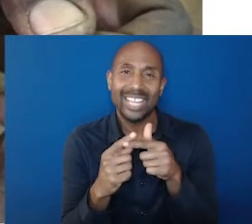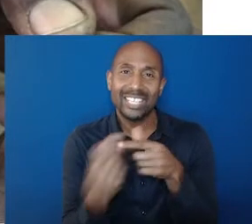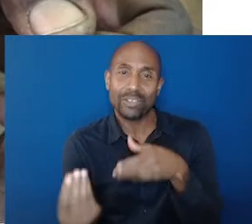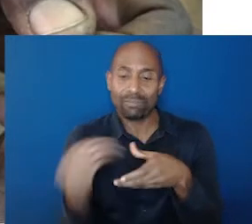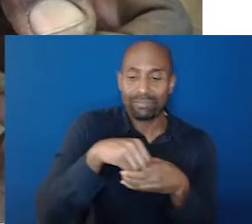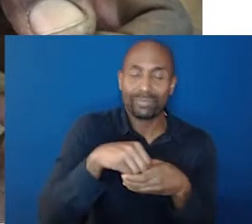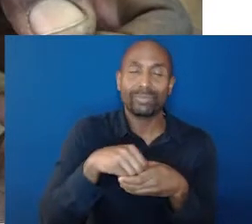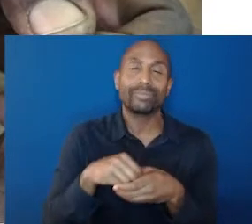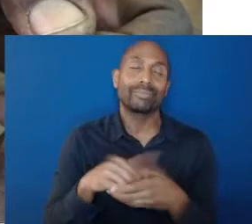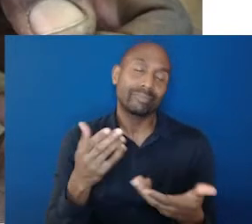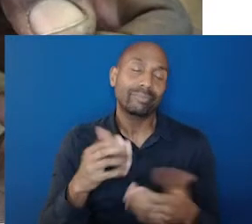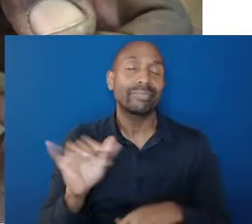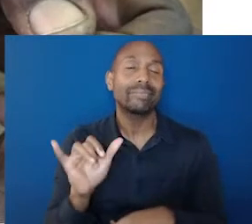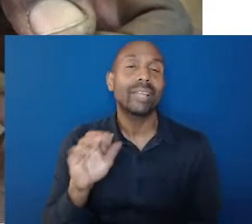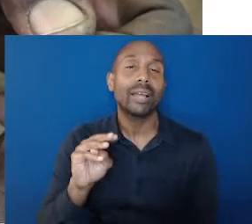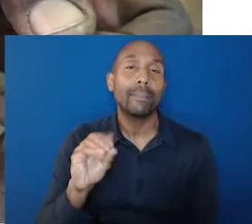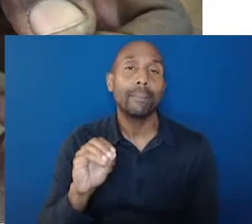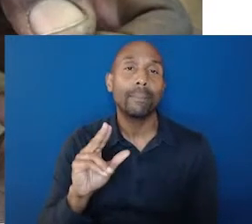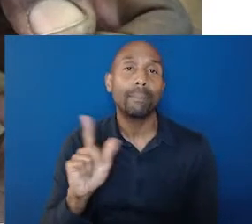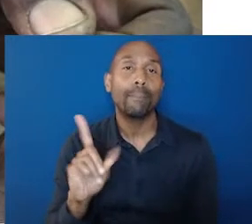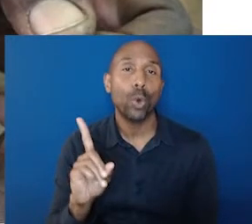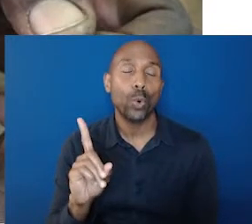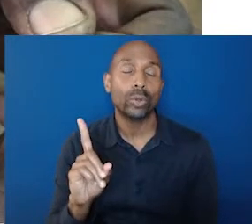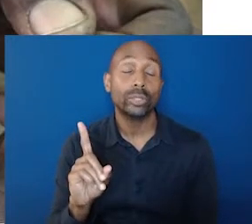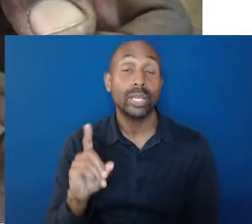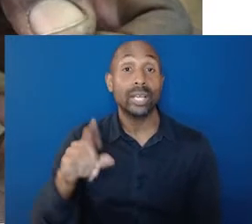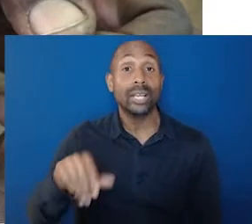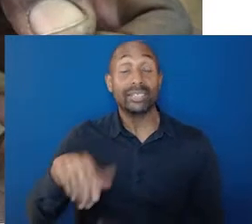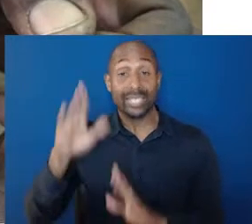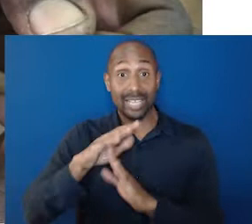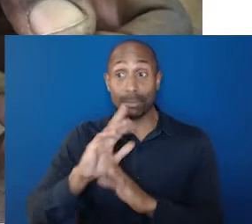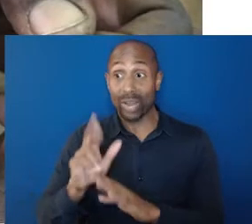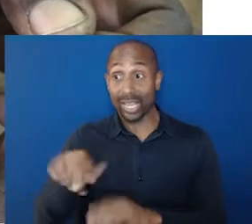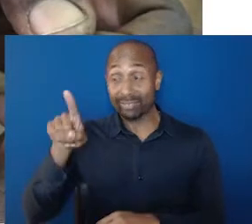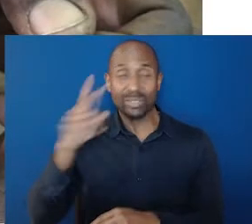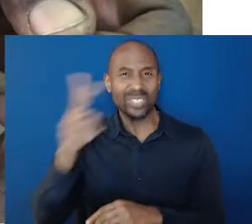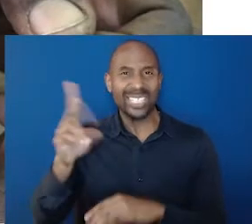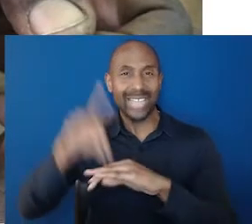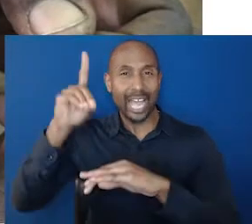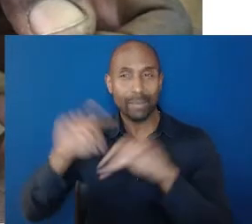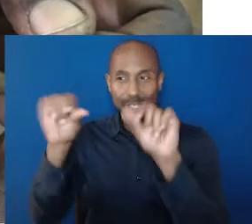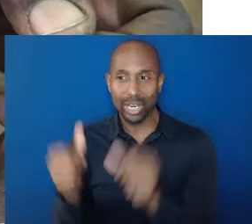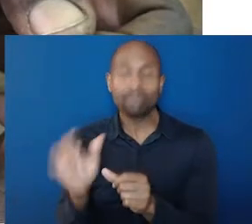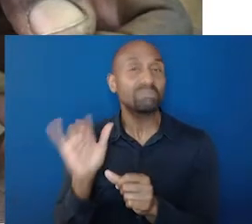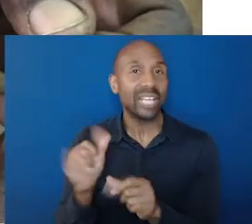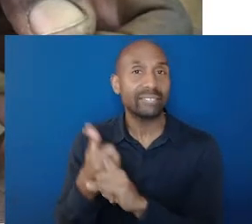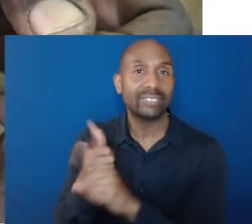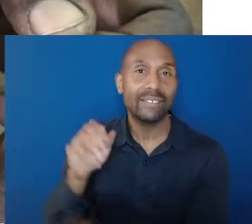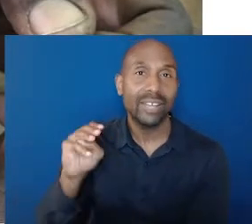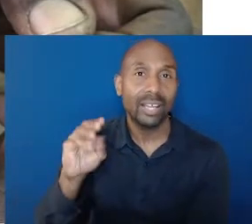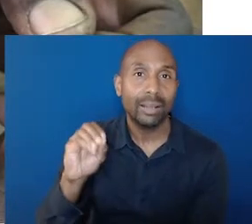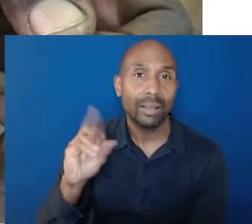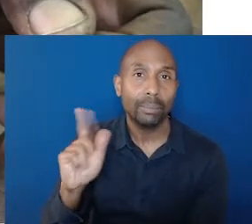what is essentially a mold. So on the top right, you see that diamond shape is sort of a mold, and you cut